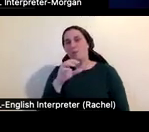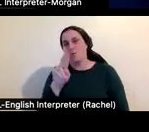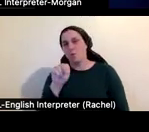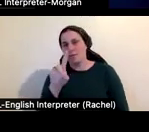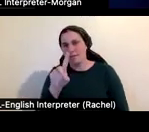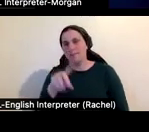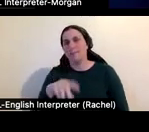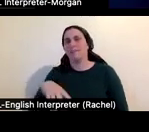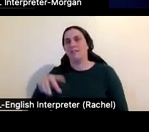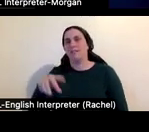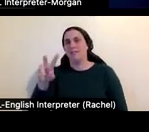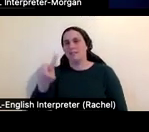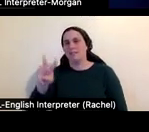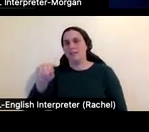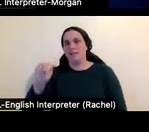und 20.